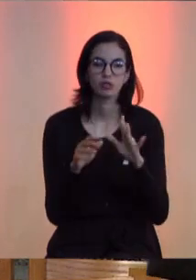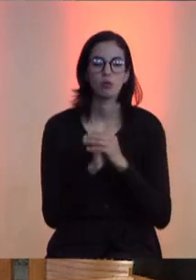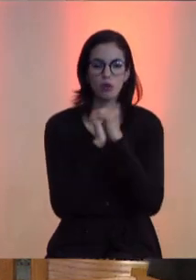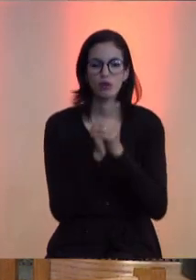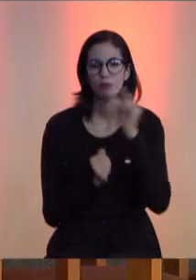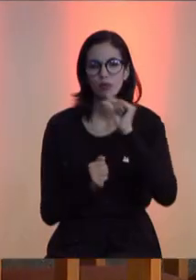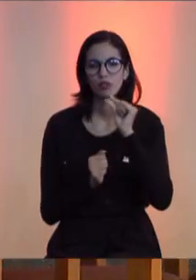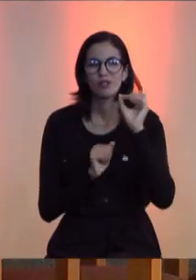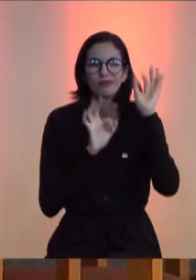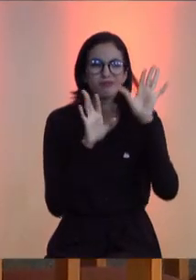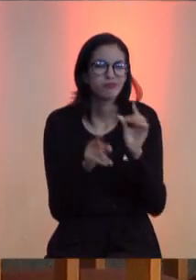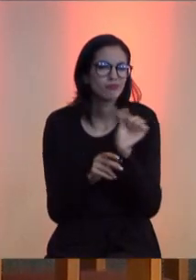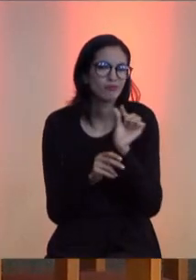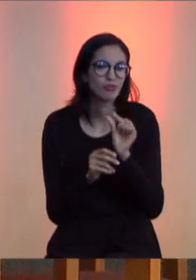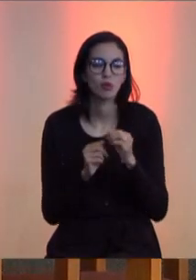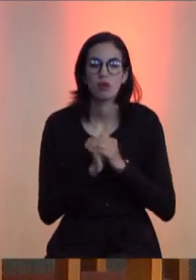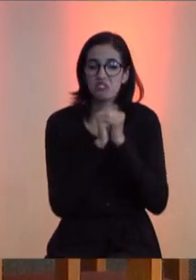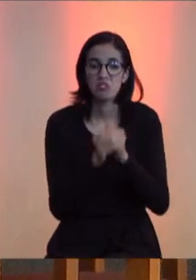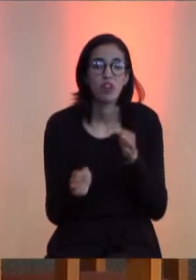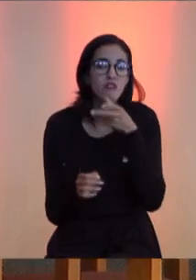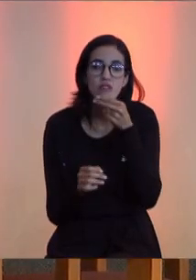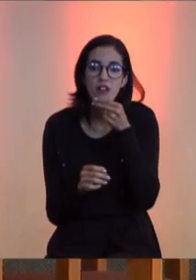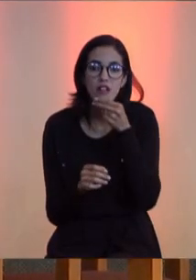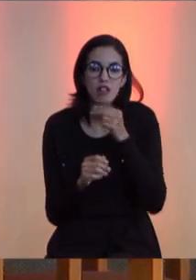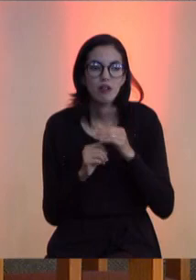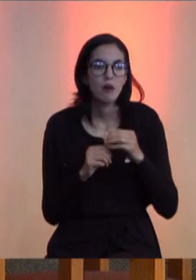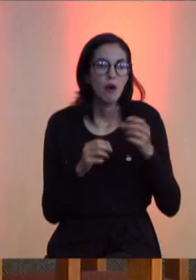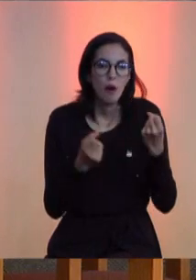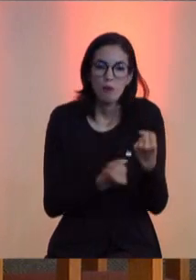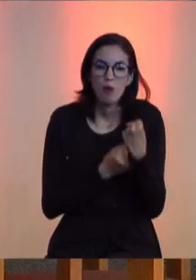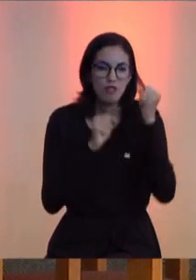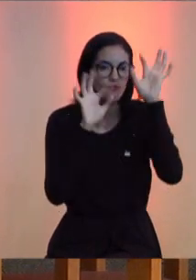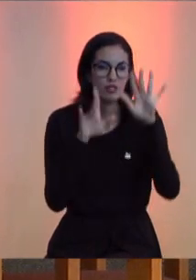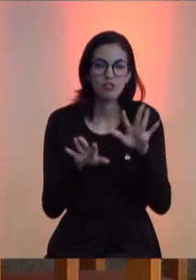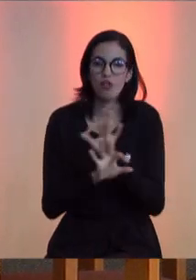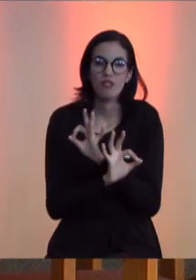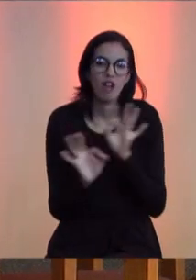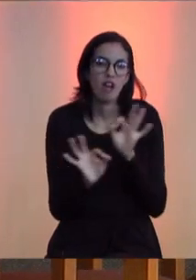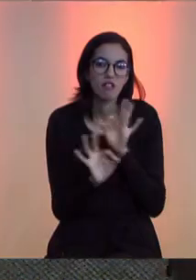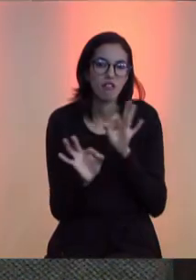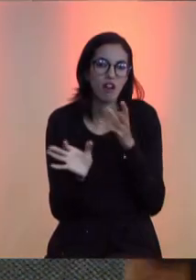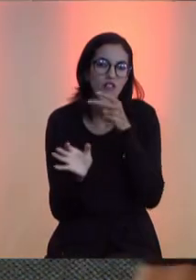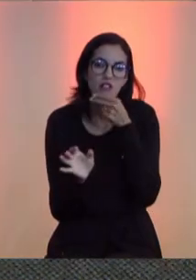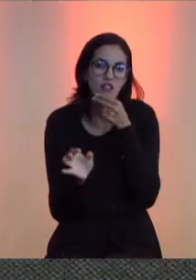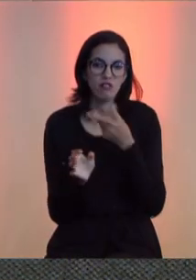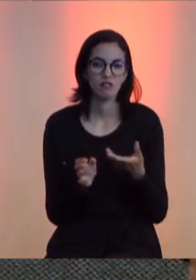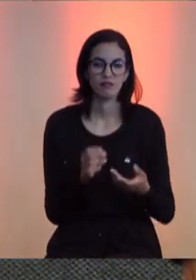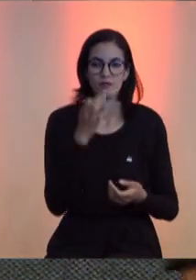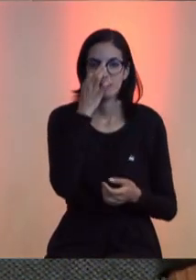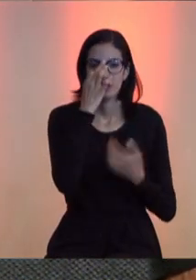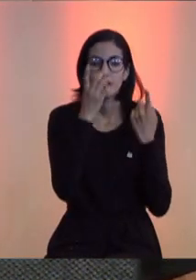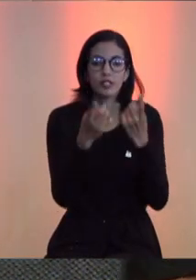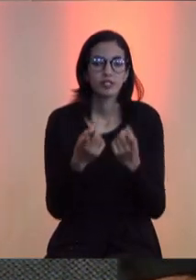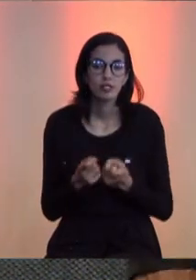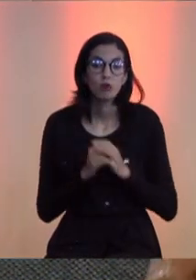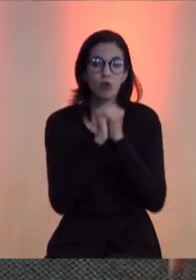oras, nada de poder. Meshach, pray hard. Abednego, pray hard. Oren a Dios,